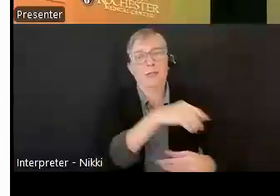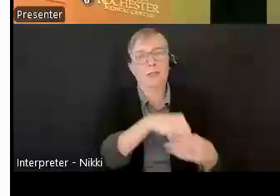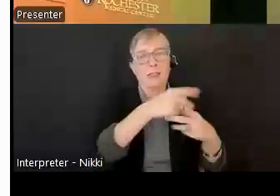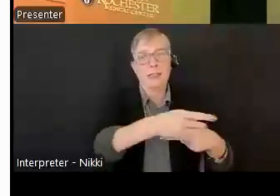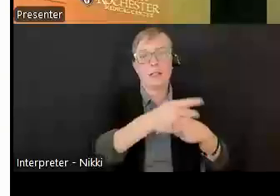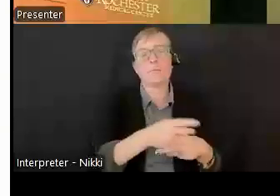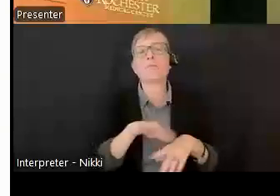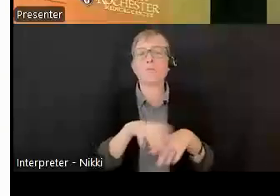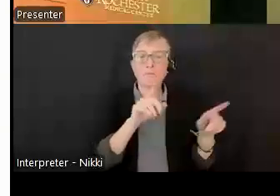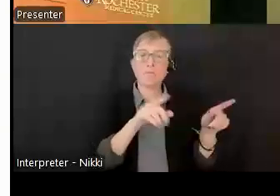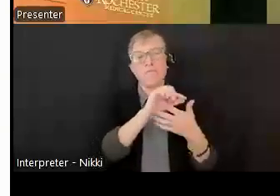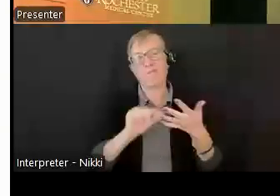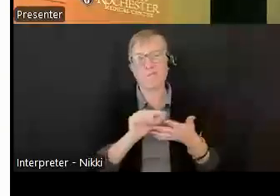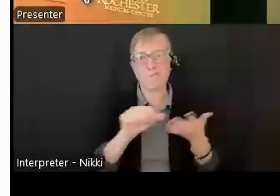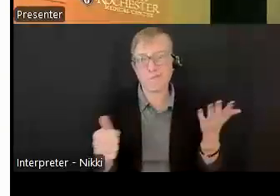health.